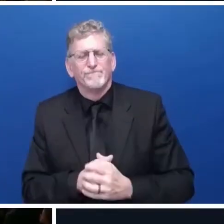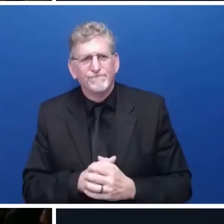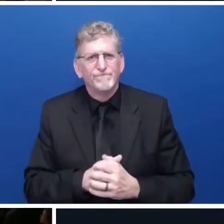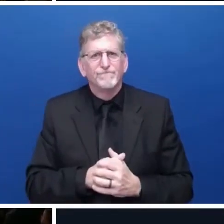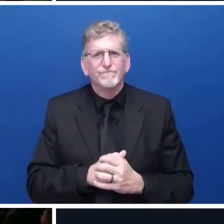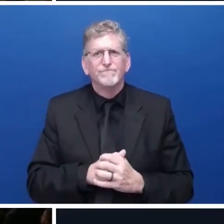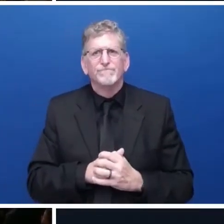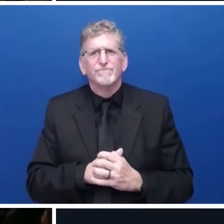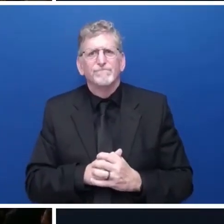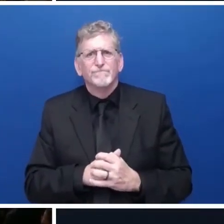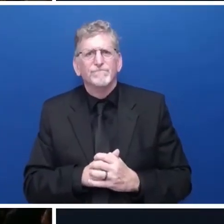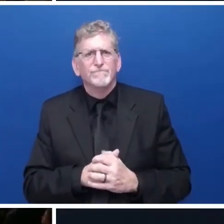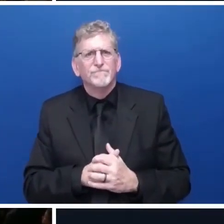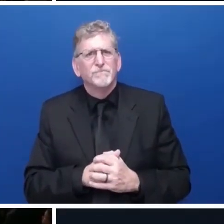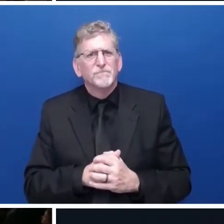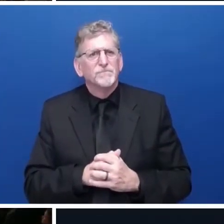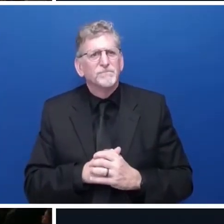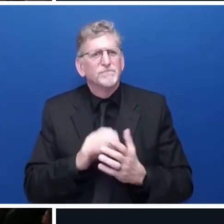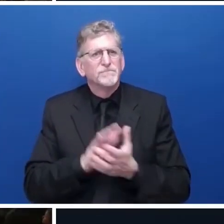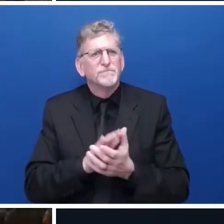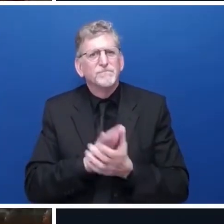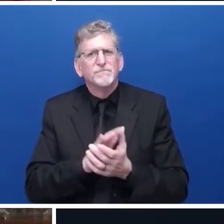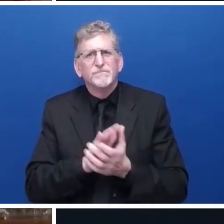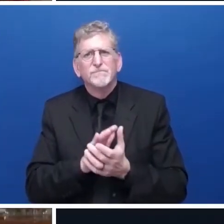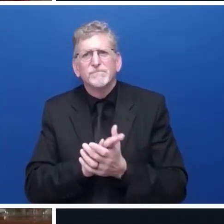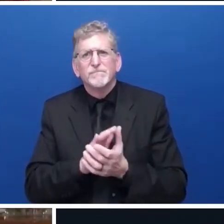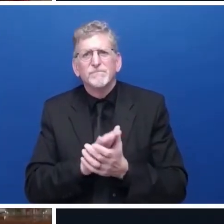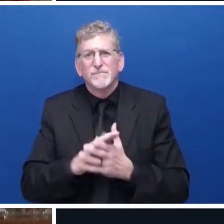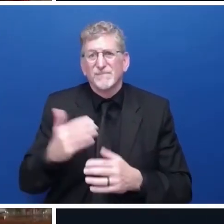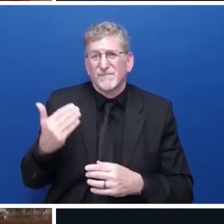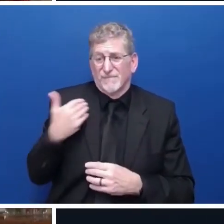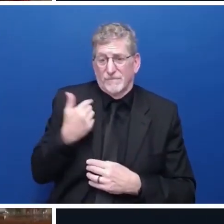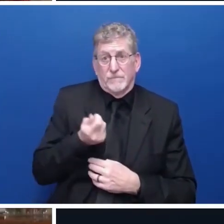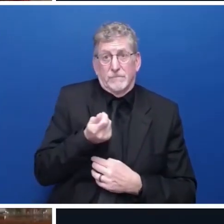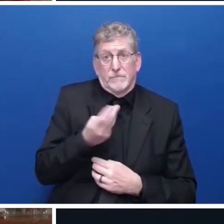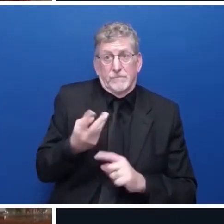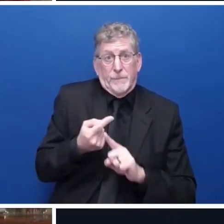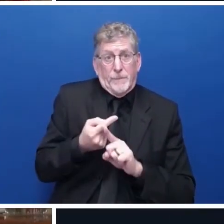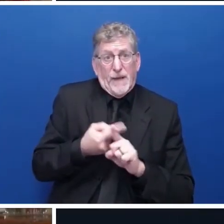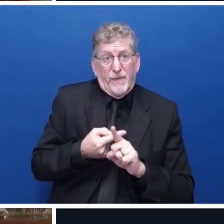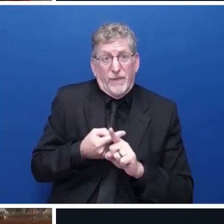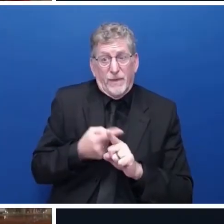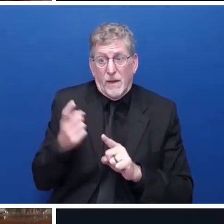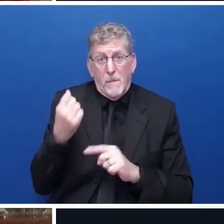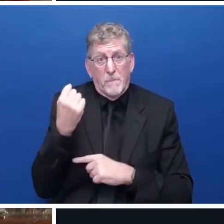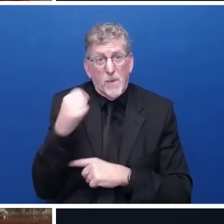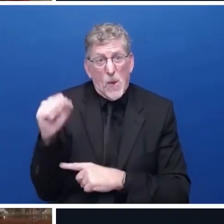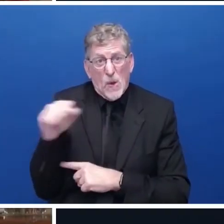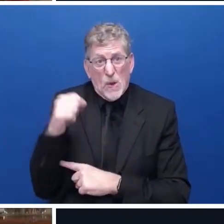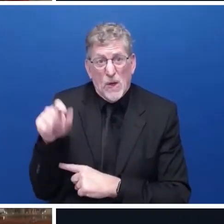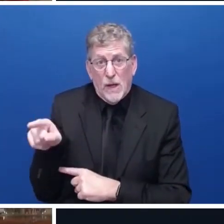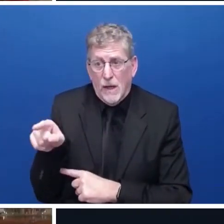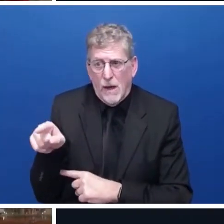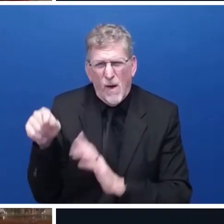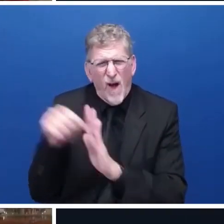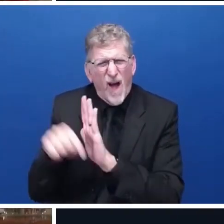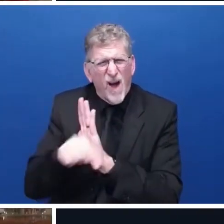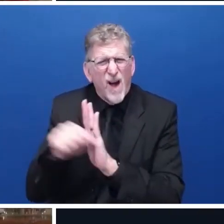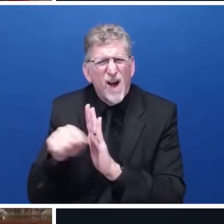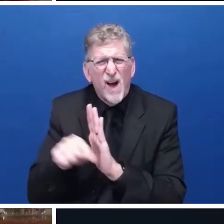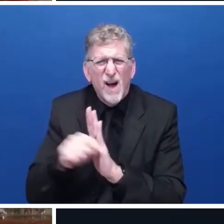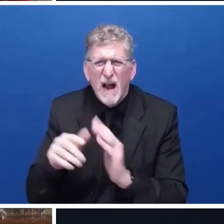And just over the last couple of months with the protests, they've killed at least, it looks like, 32,000